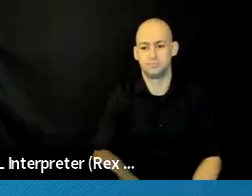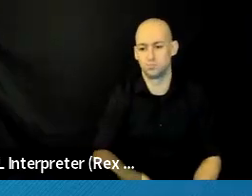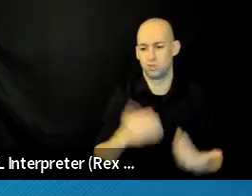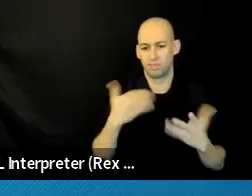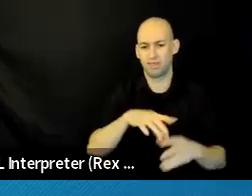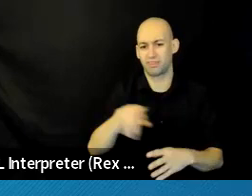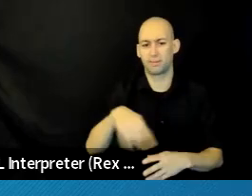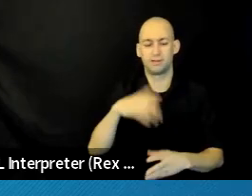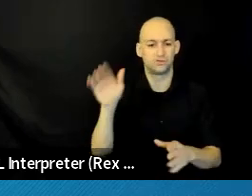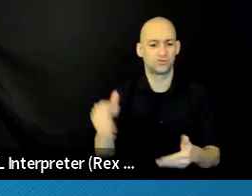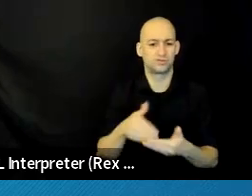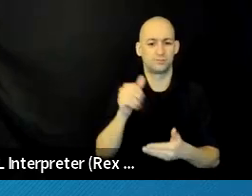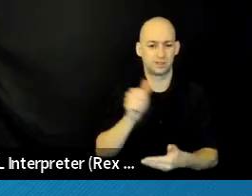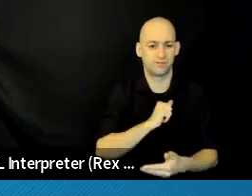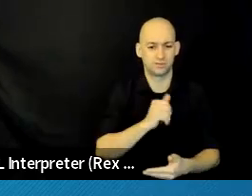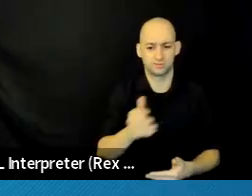themselves.